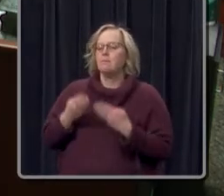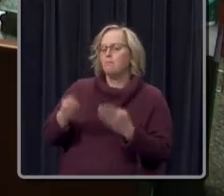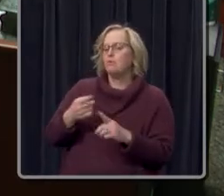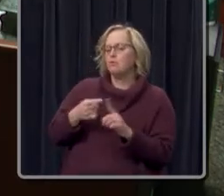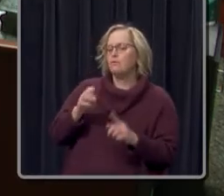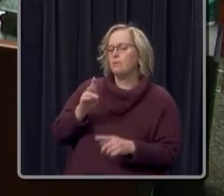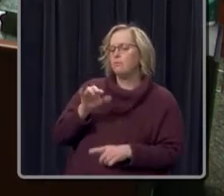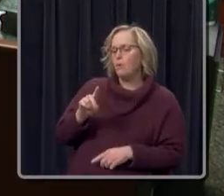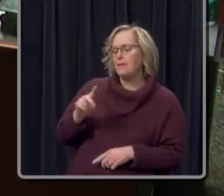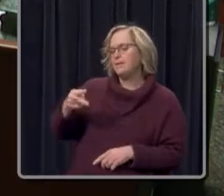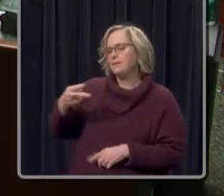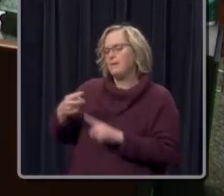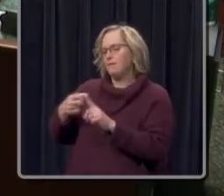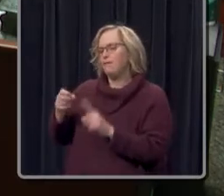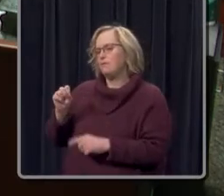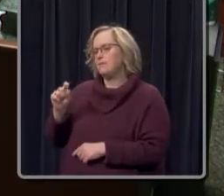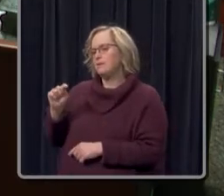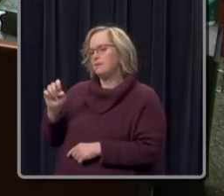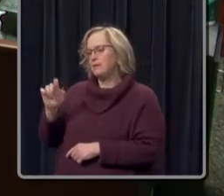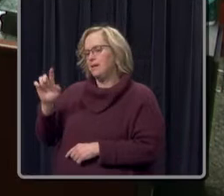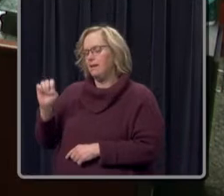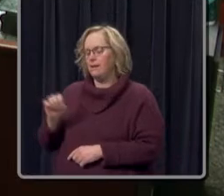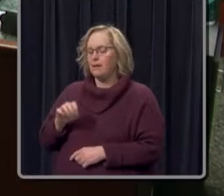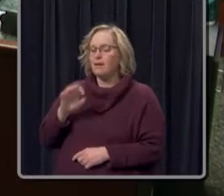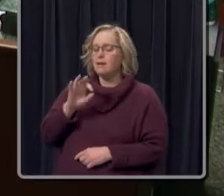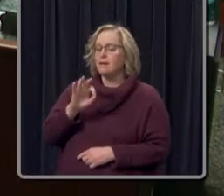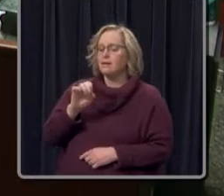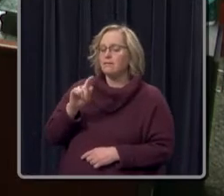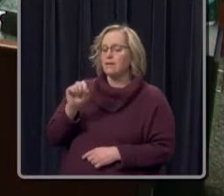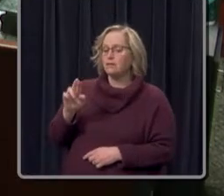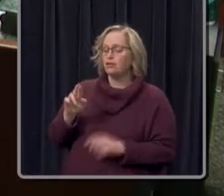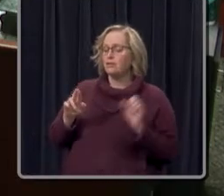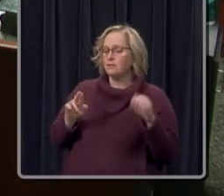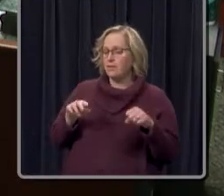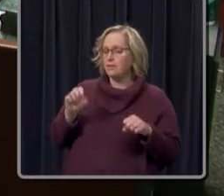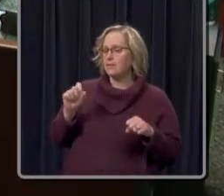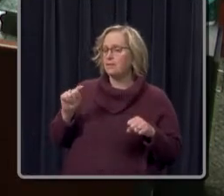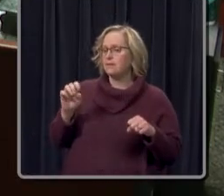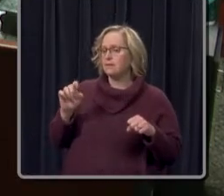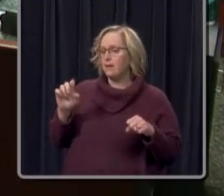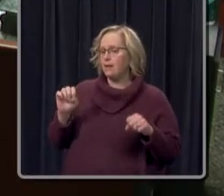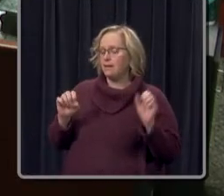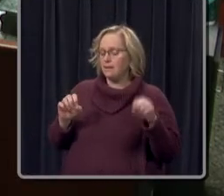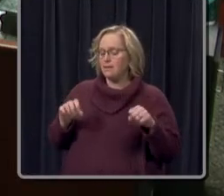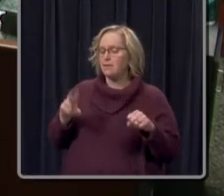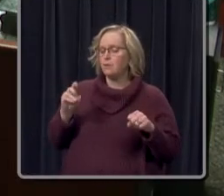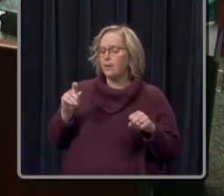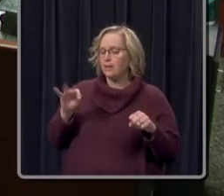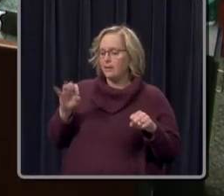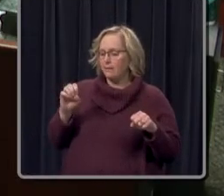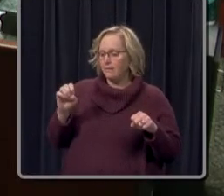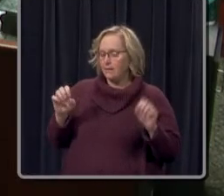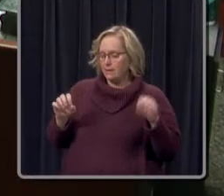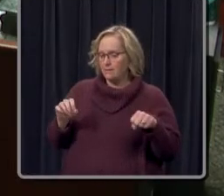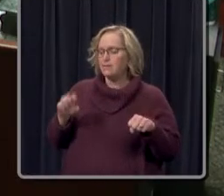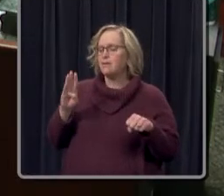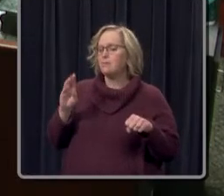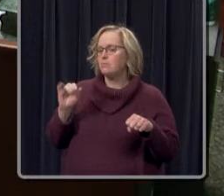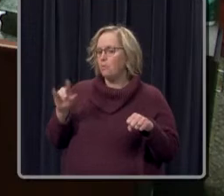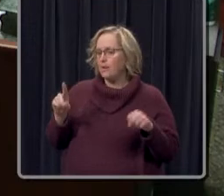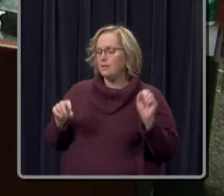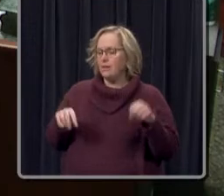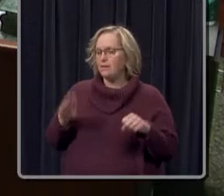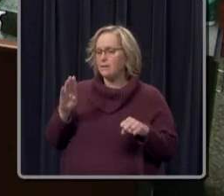second by Mrs. Steele. Mrs. Felter? Yes. Mrs. Steele? Yes. Mr. Wycliffe? Yes. Mr. Boyd? Yes.